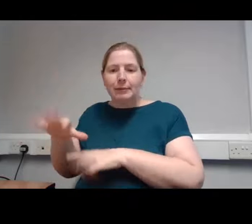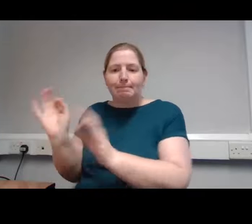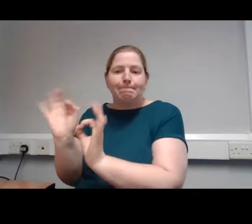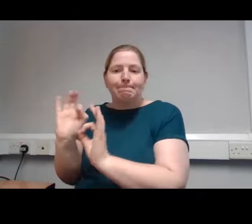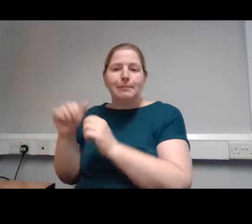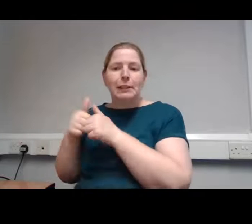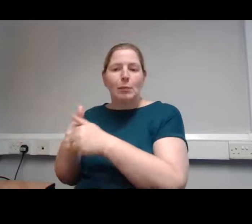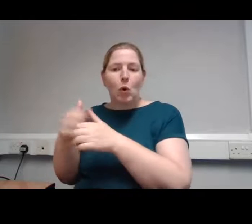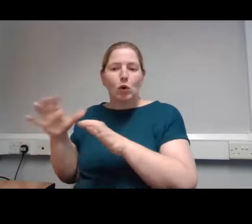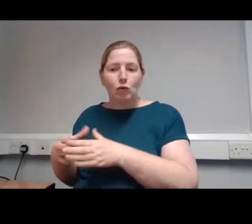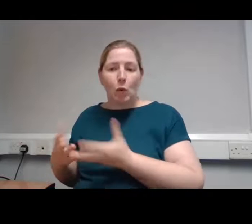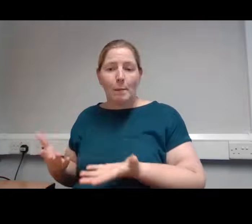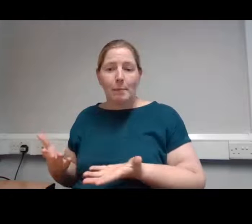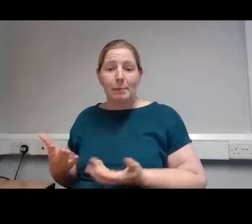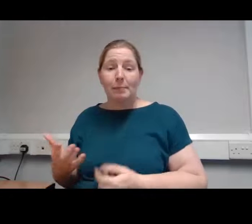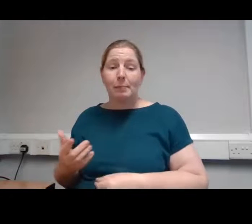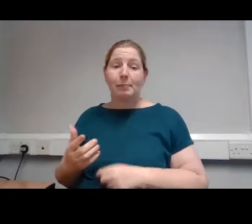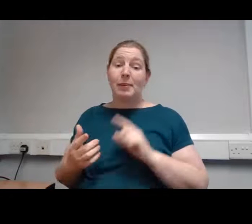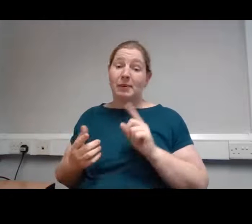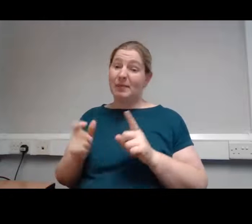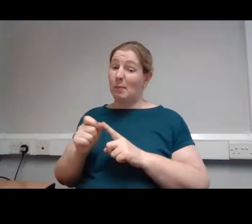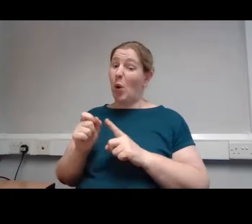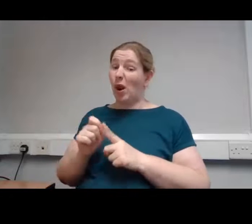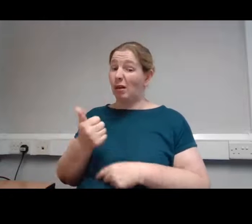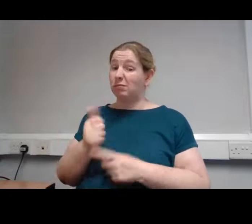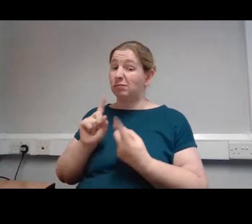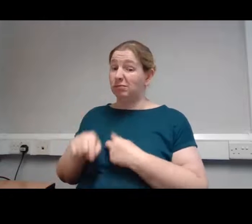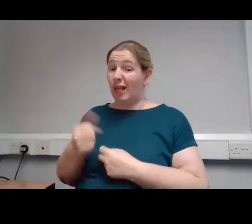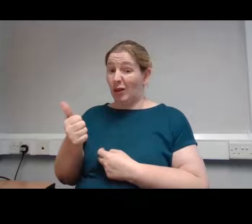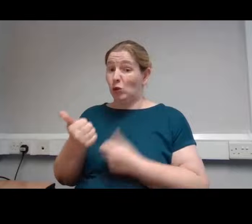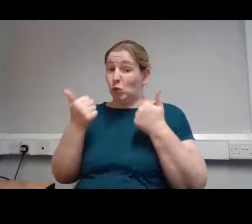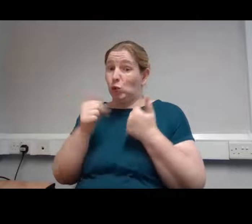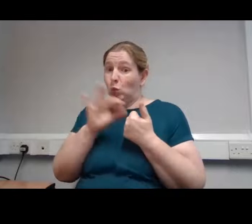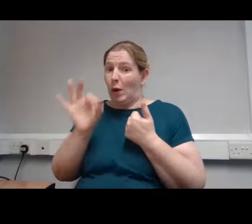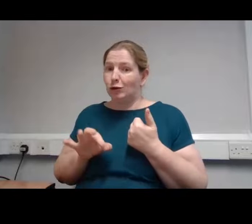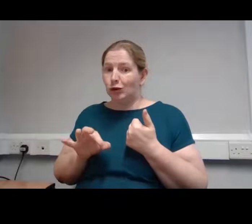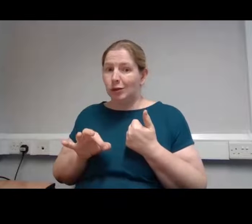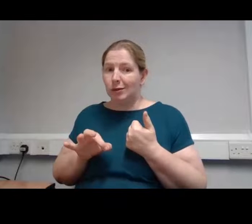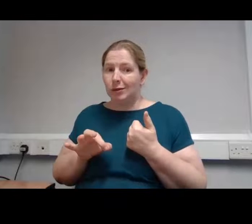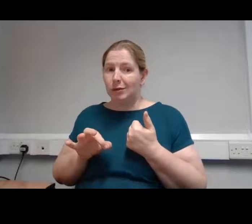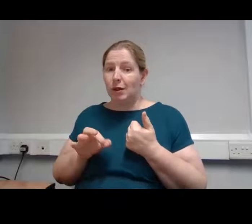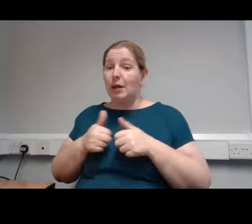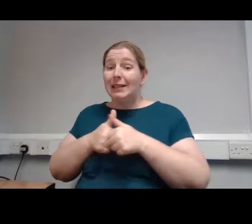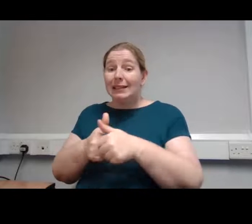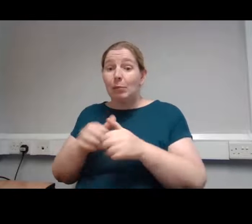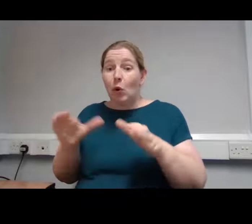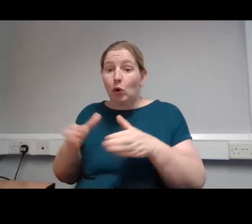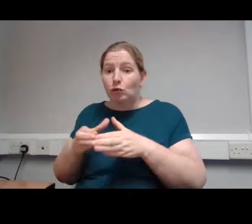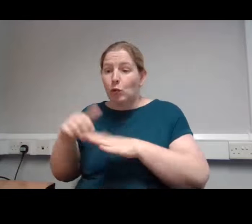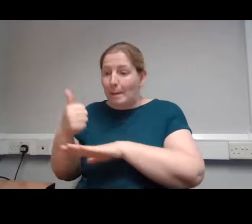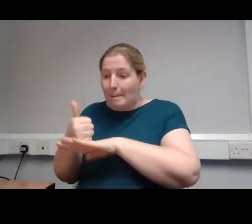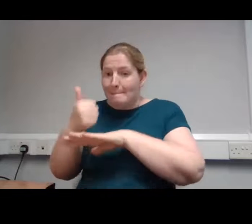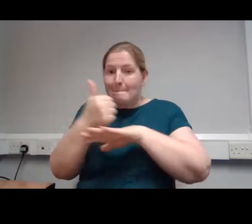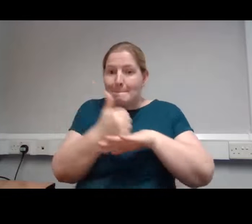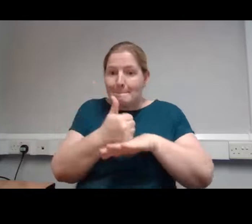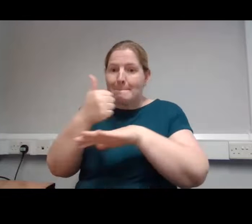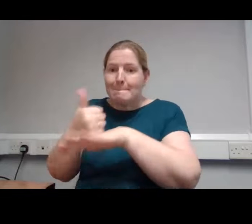that's a really good question, because obviously whilst these support groups are getting established, we do have a little bit of an